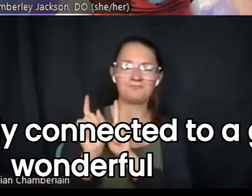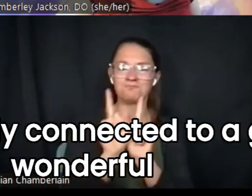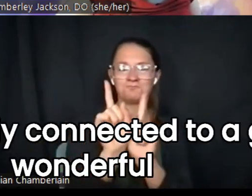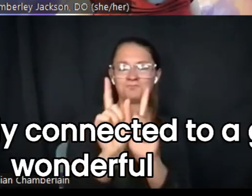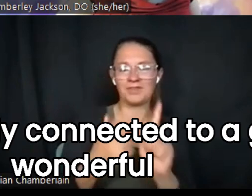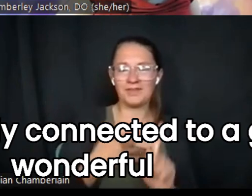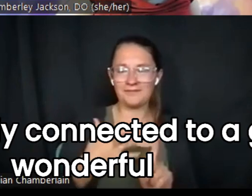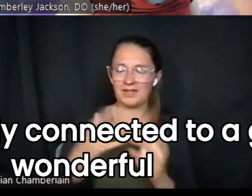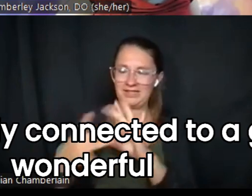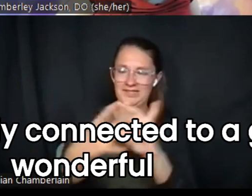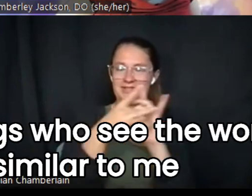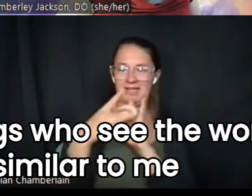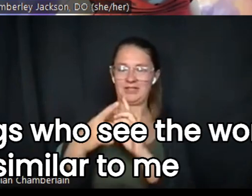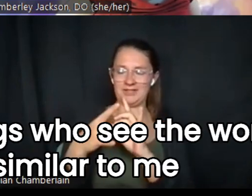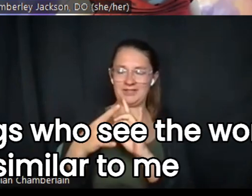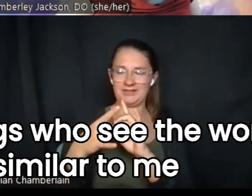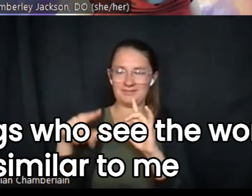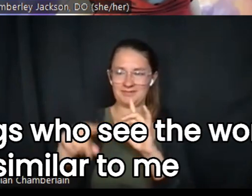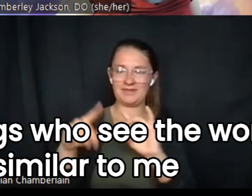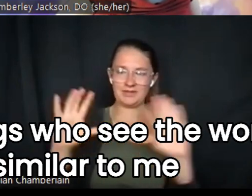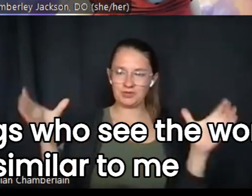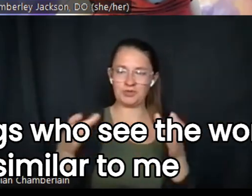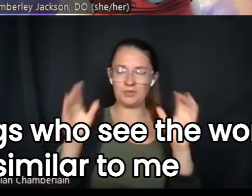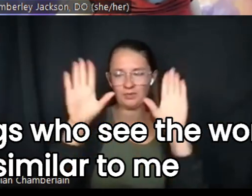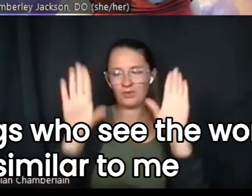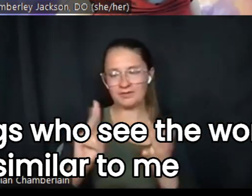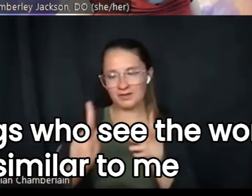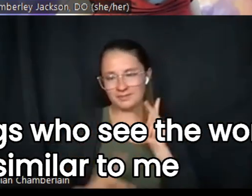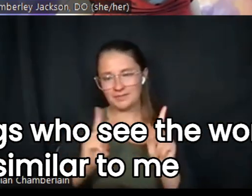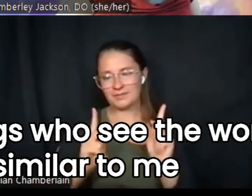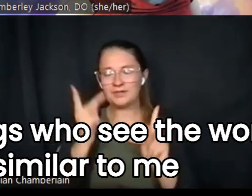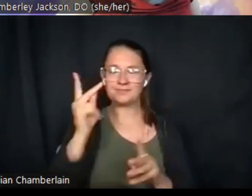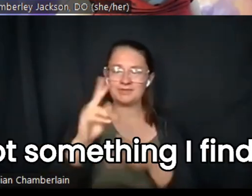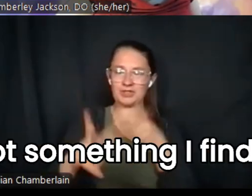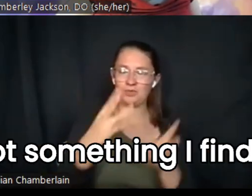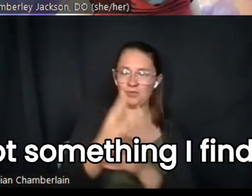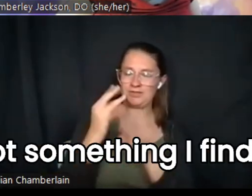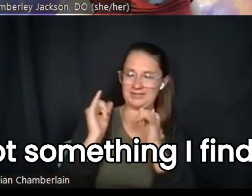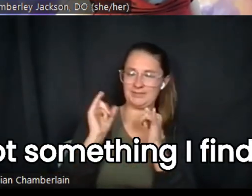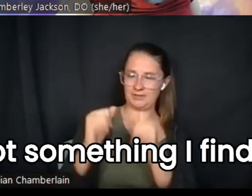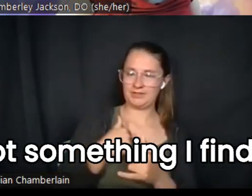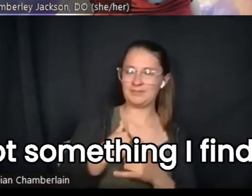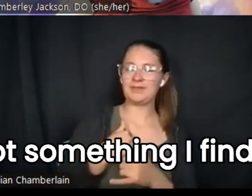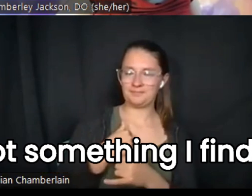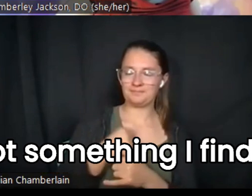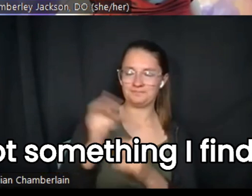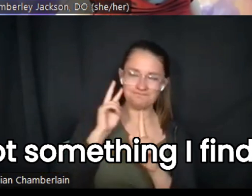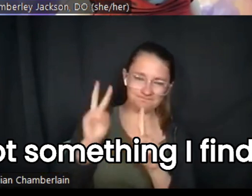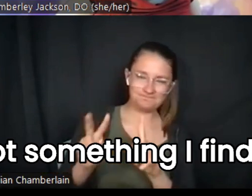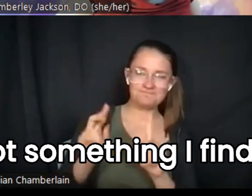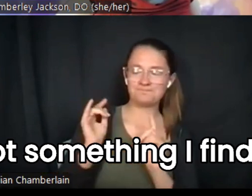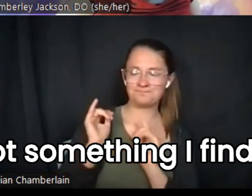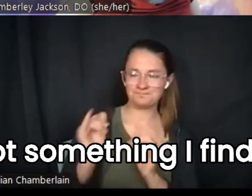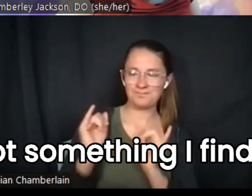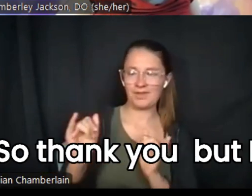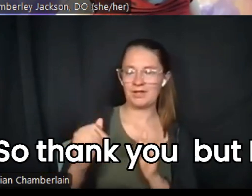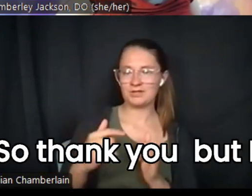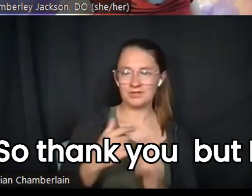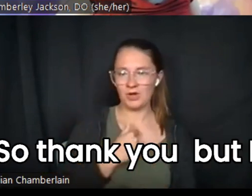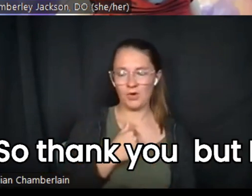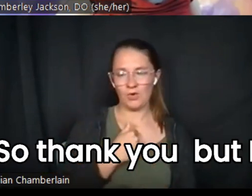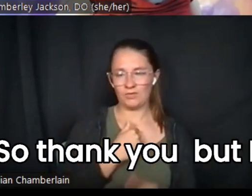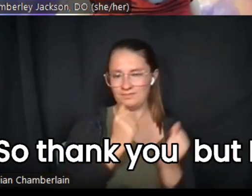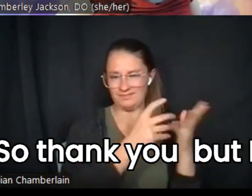to a group of wonderful human beings who see the world very similar to me, and it's not something I find in very